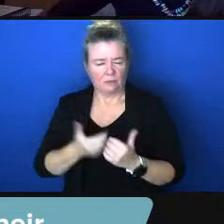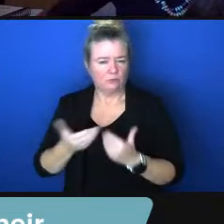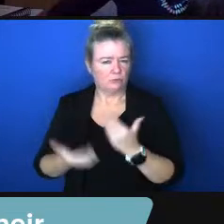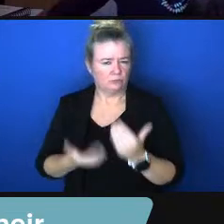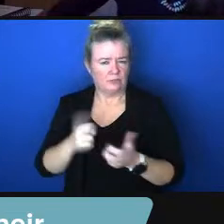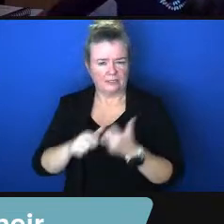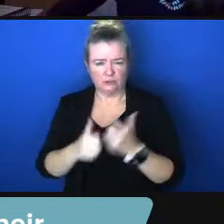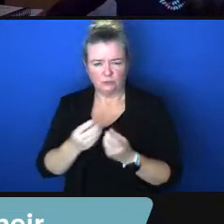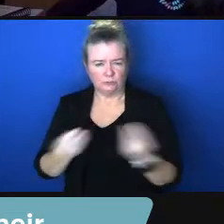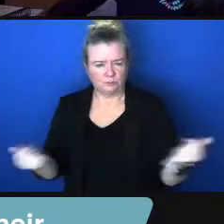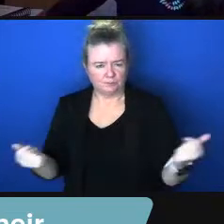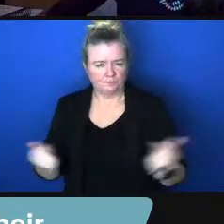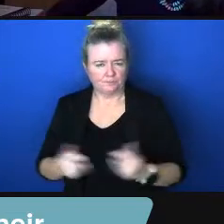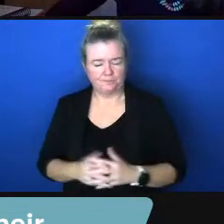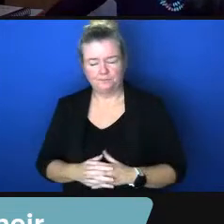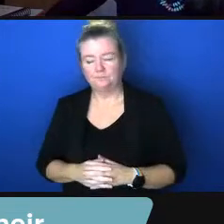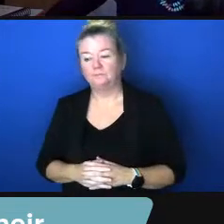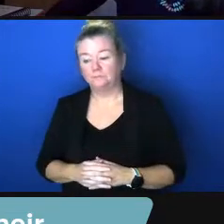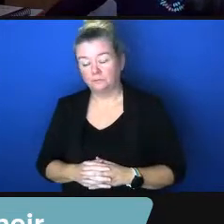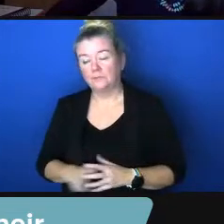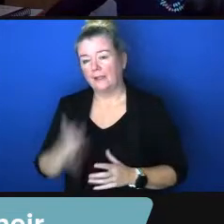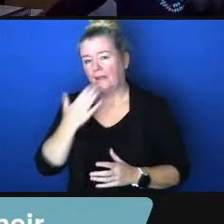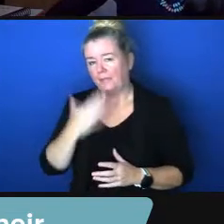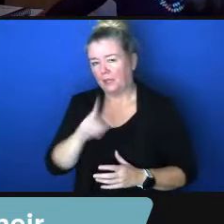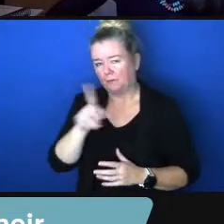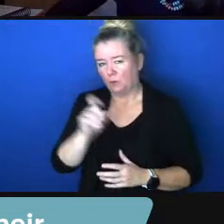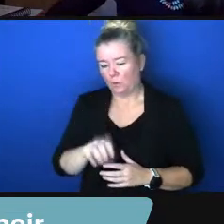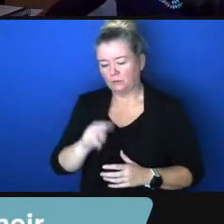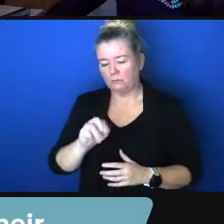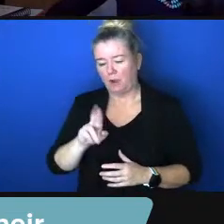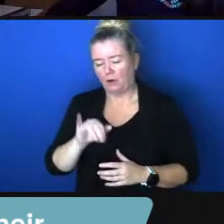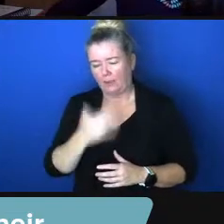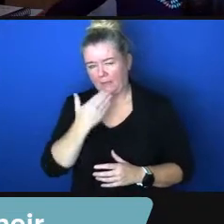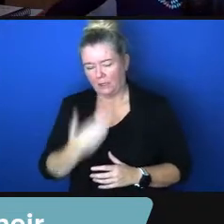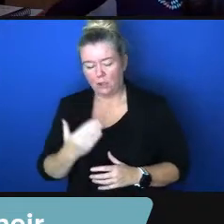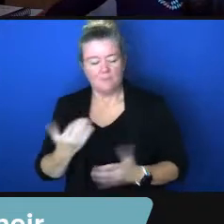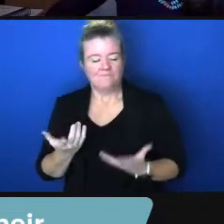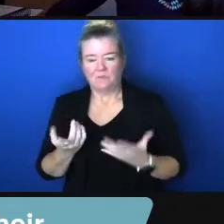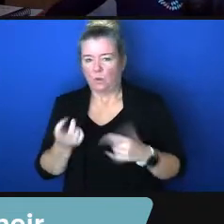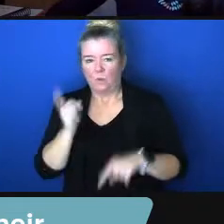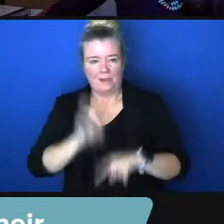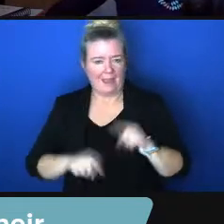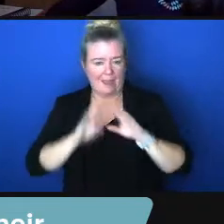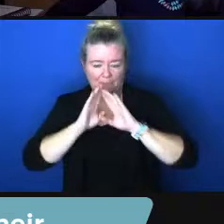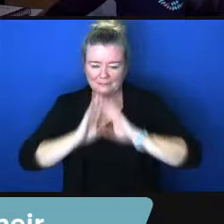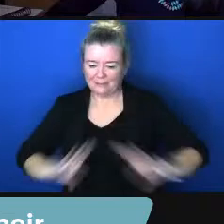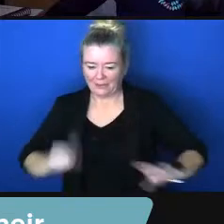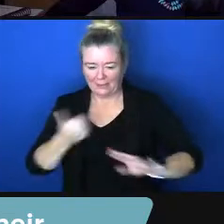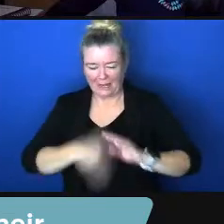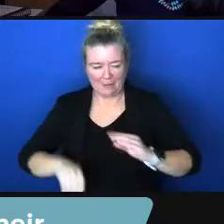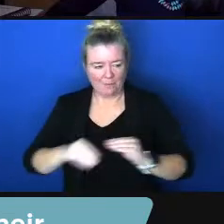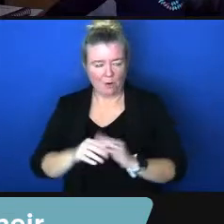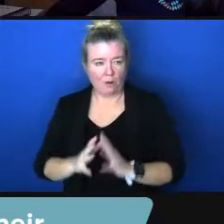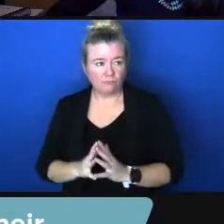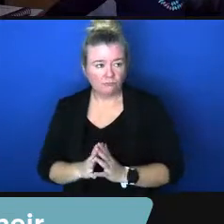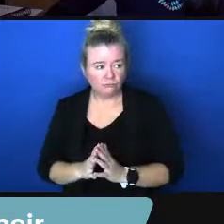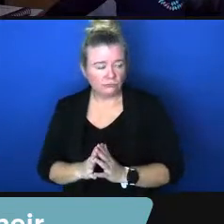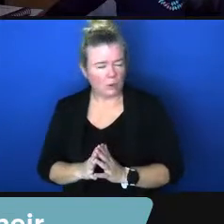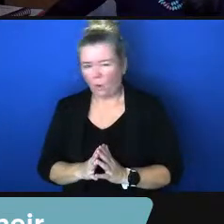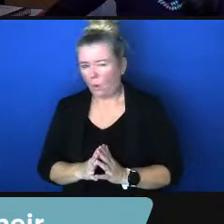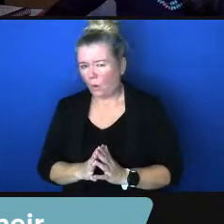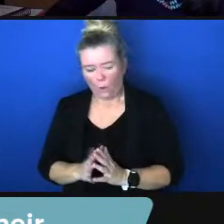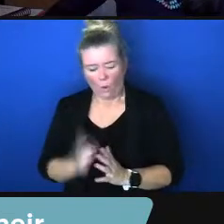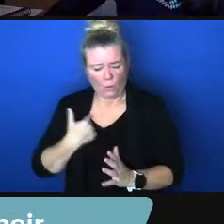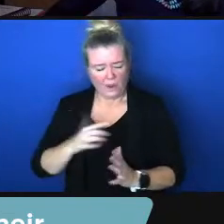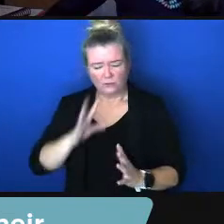issue. Yeah, thank you for that question, Mari. We can't be silent. I think often we've talked